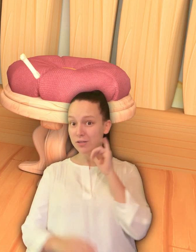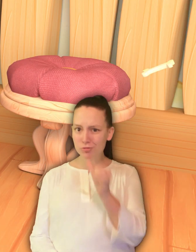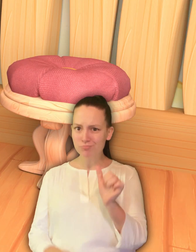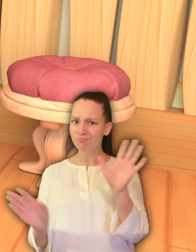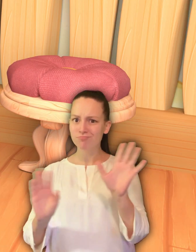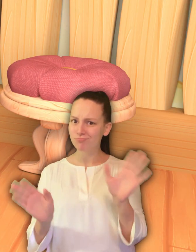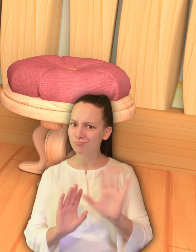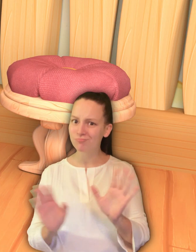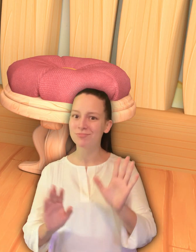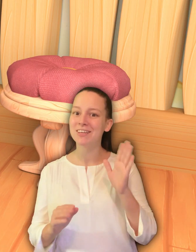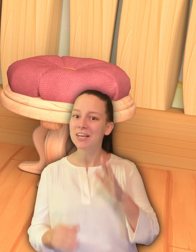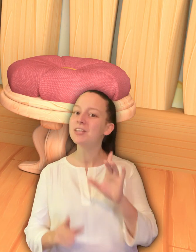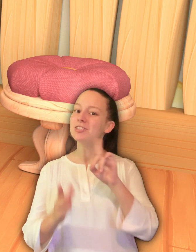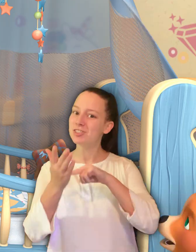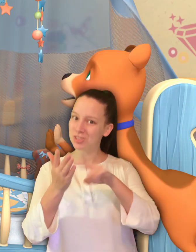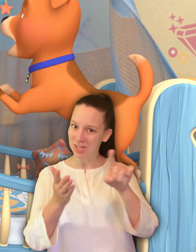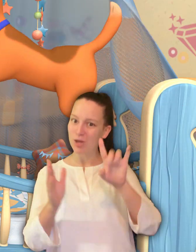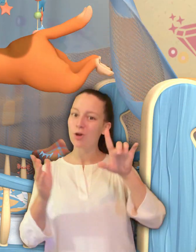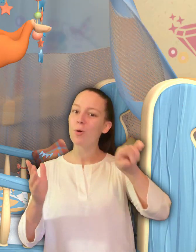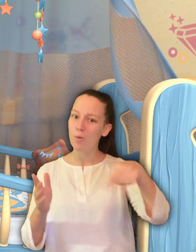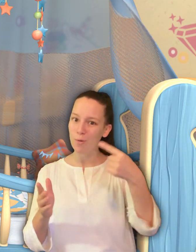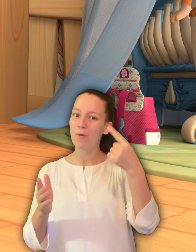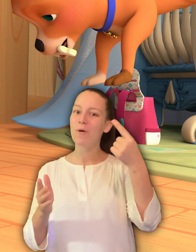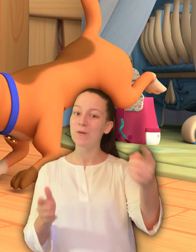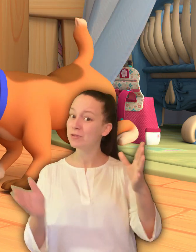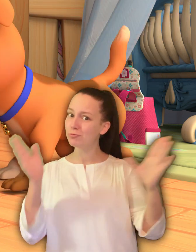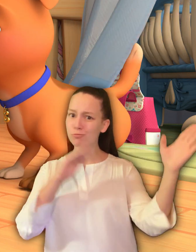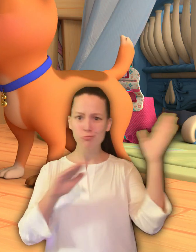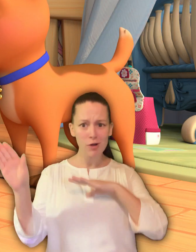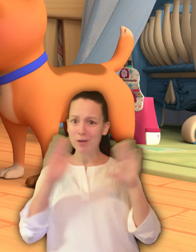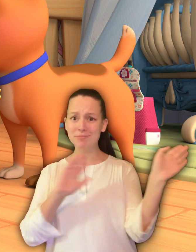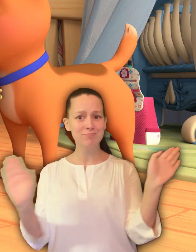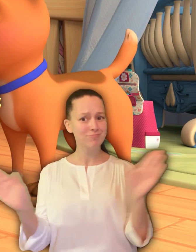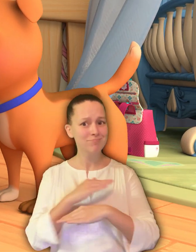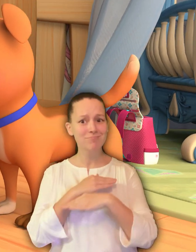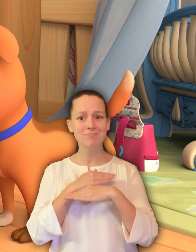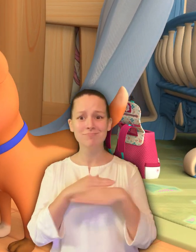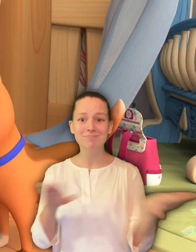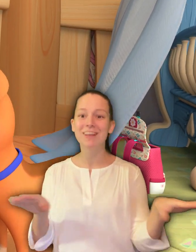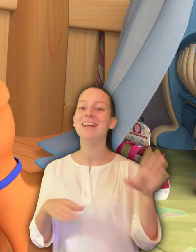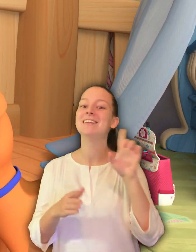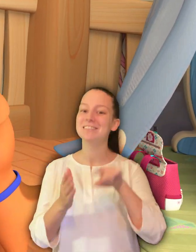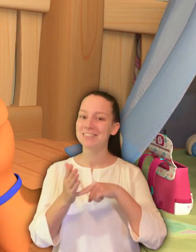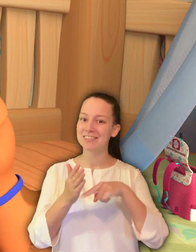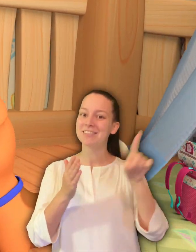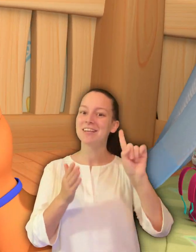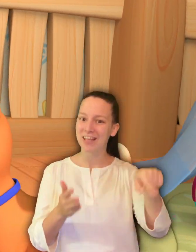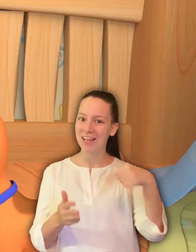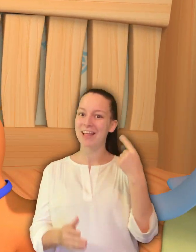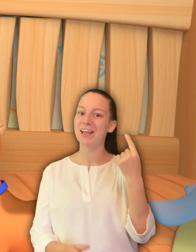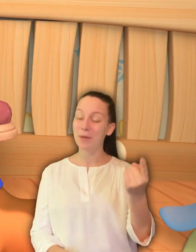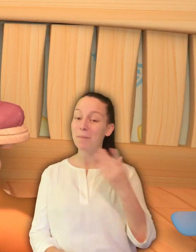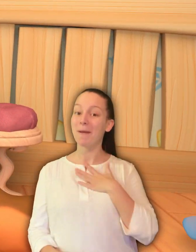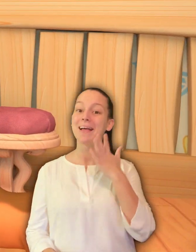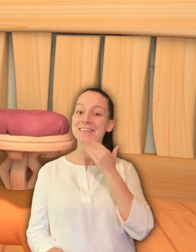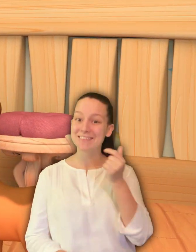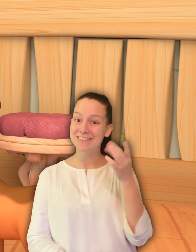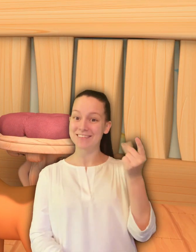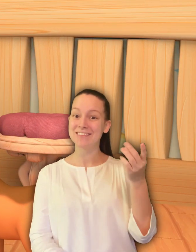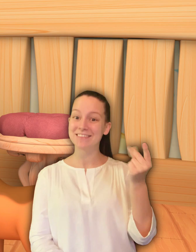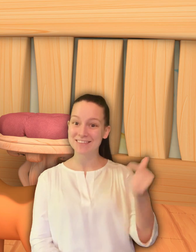don't you worry it's just a check just a check just a check don't you worry it's just a check